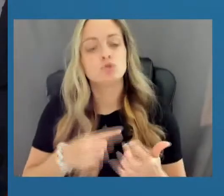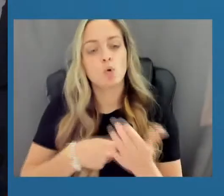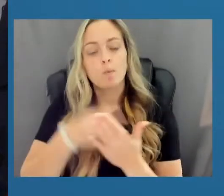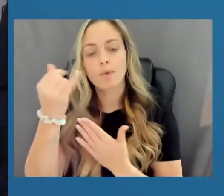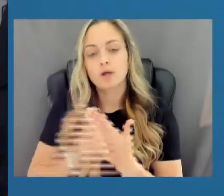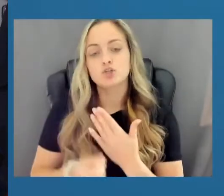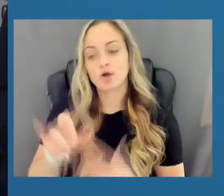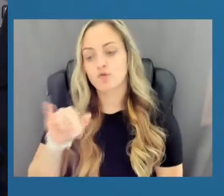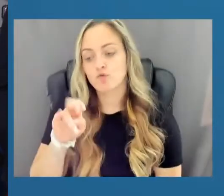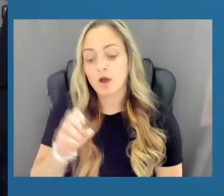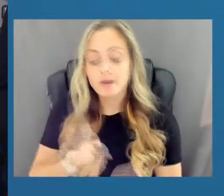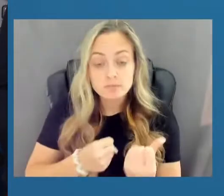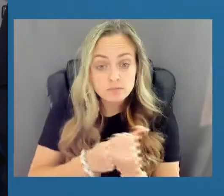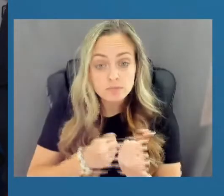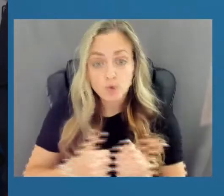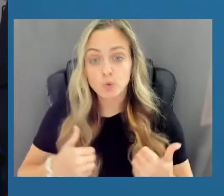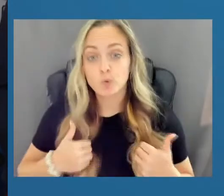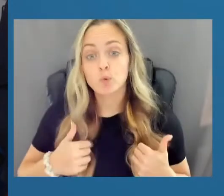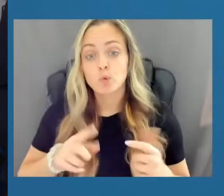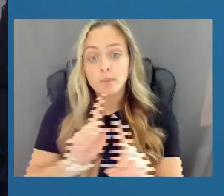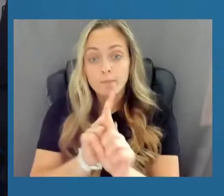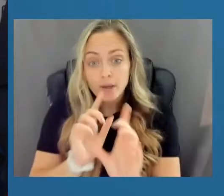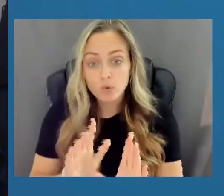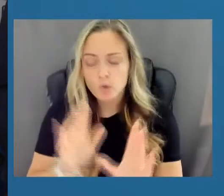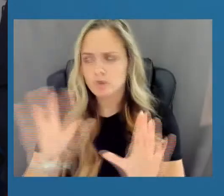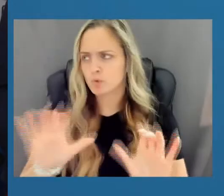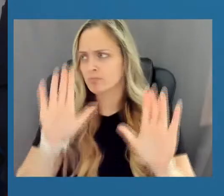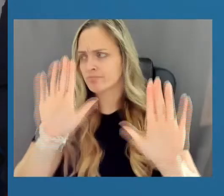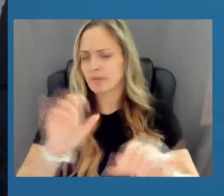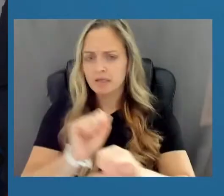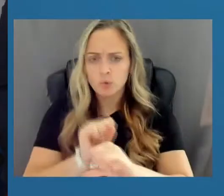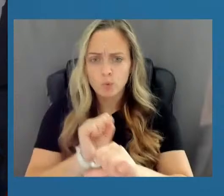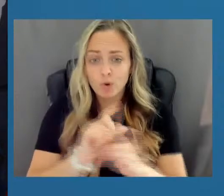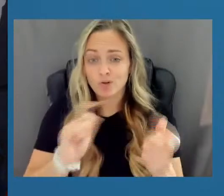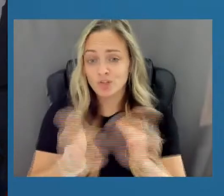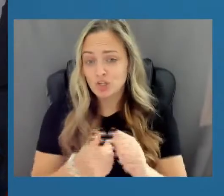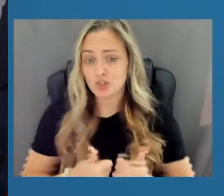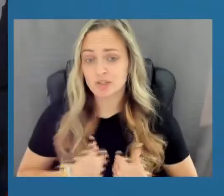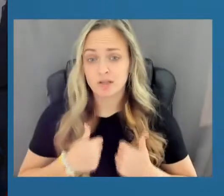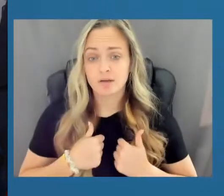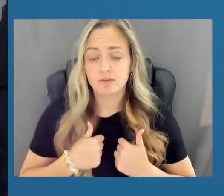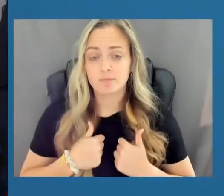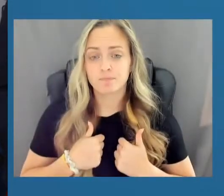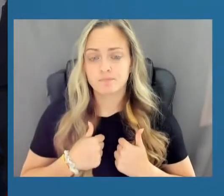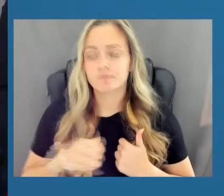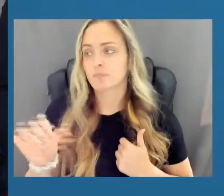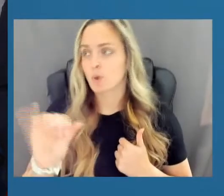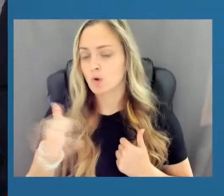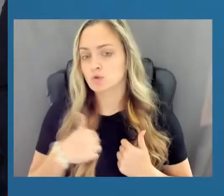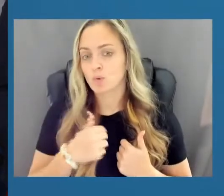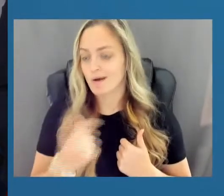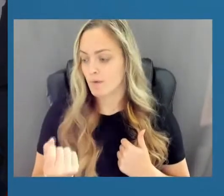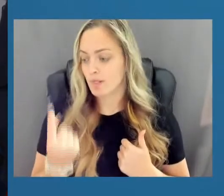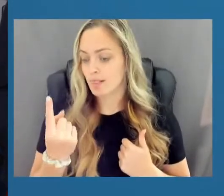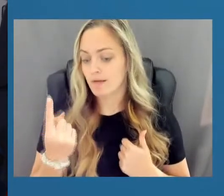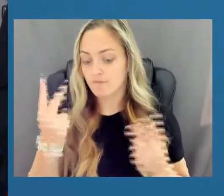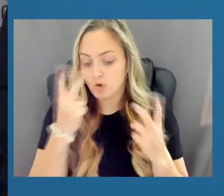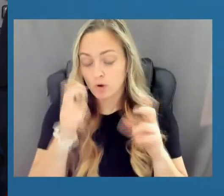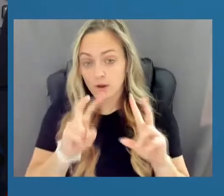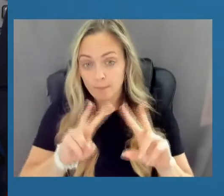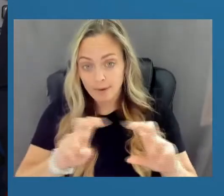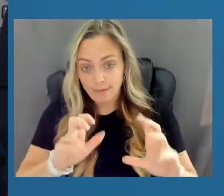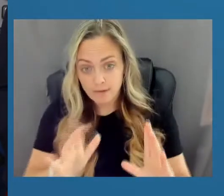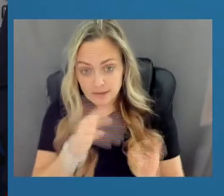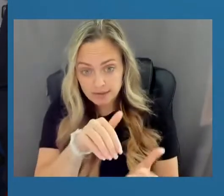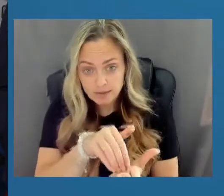supports youth mentors. They're doing incredible work changing people's lives, as well as our 11 crime analysis centers, which we've